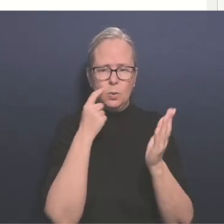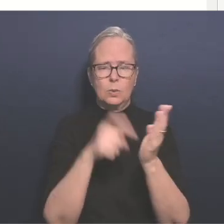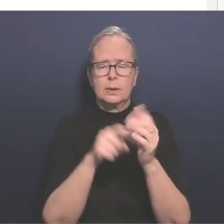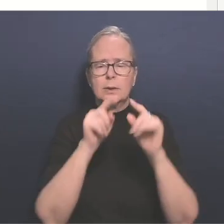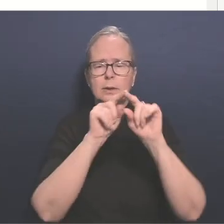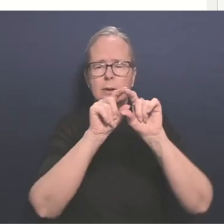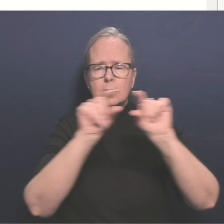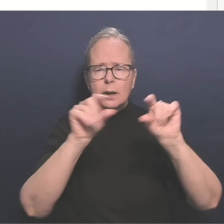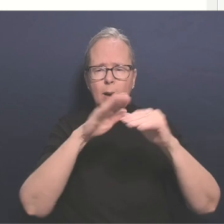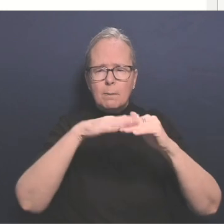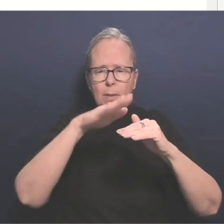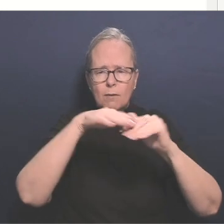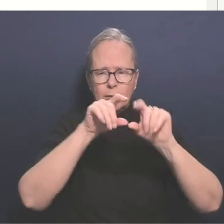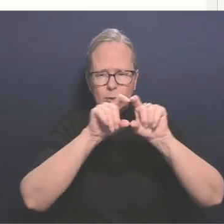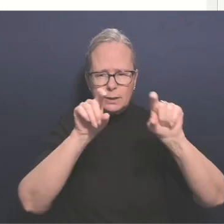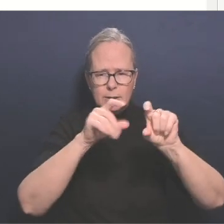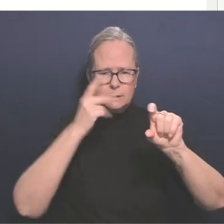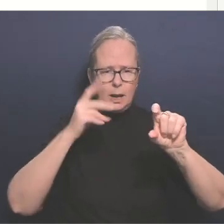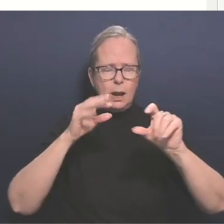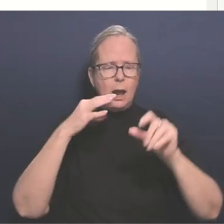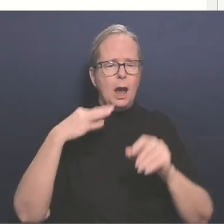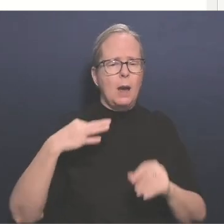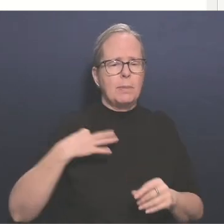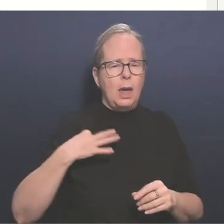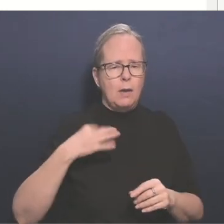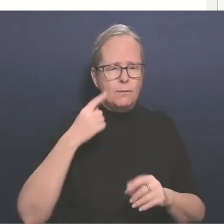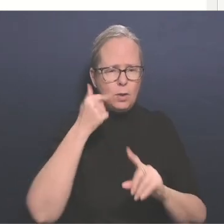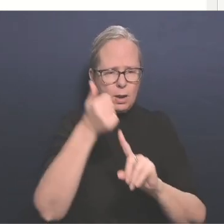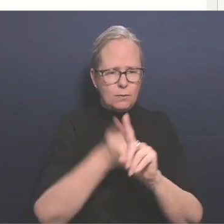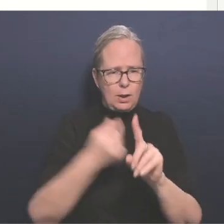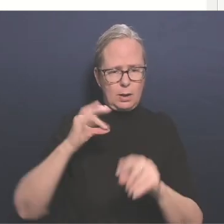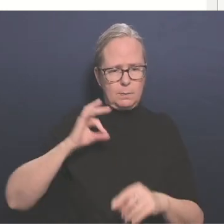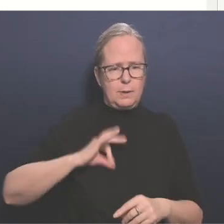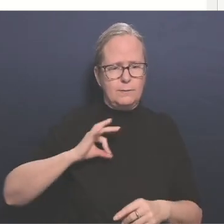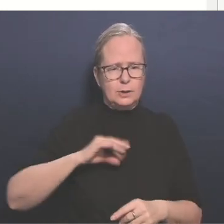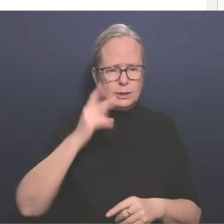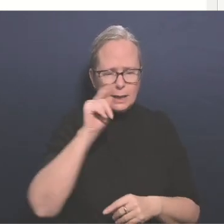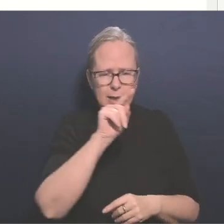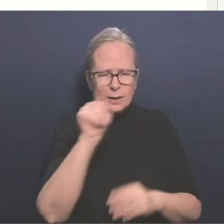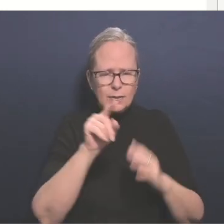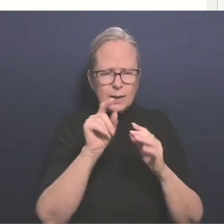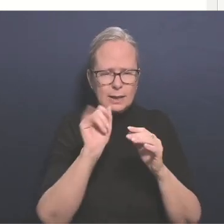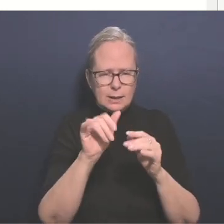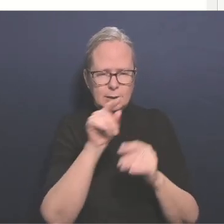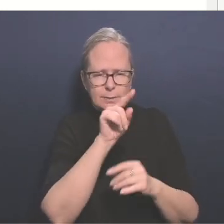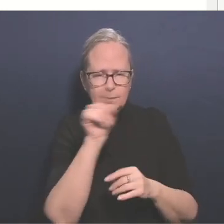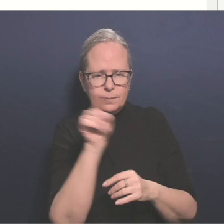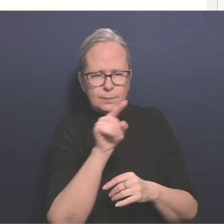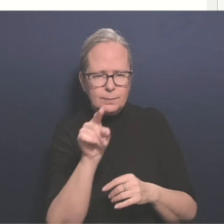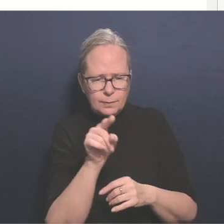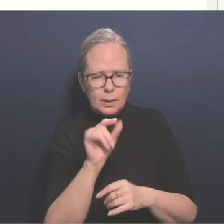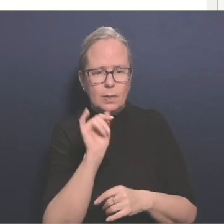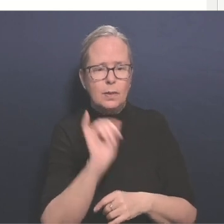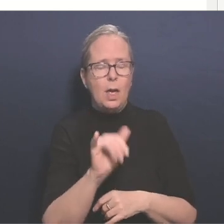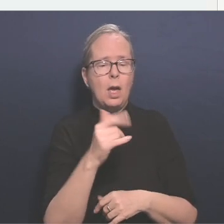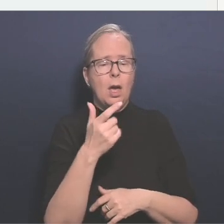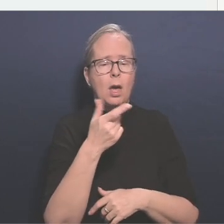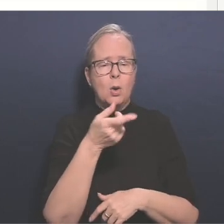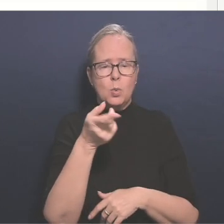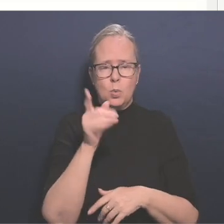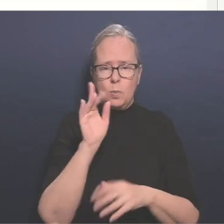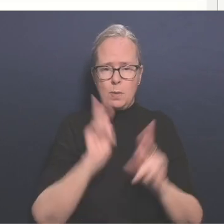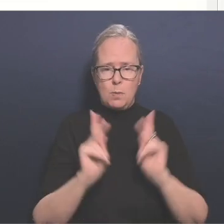including people with disabilities themselves. And similar to the Benefits Wayfinder, it was written in plain language, and it was